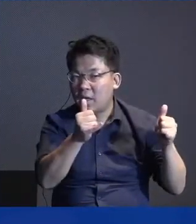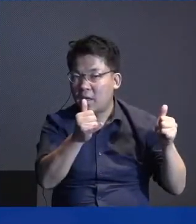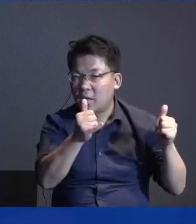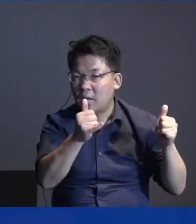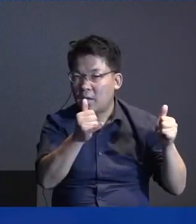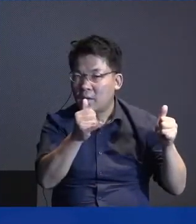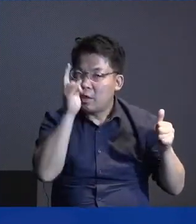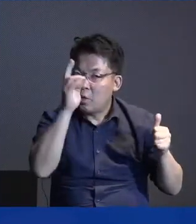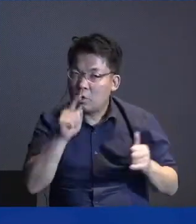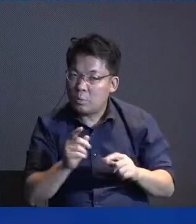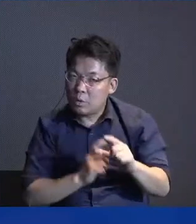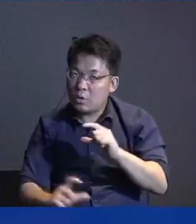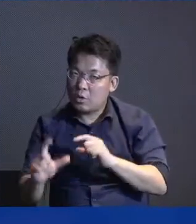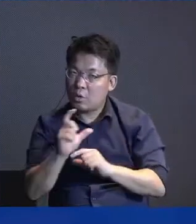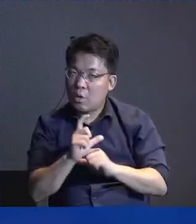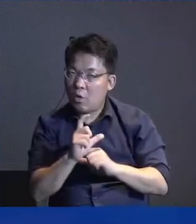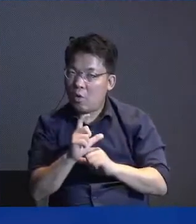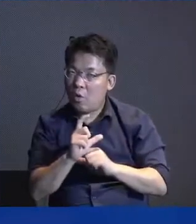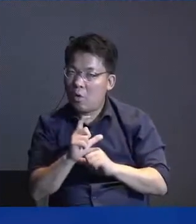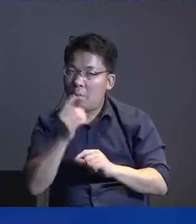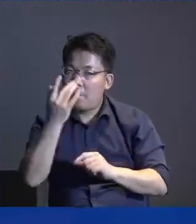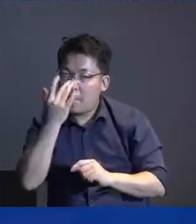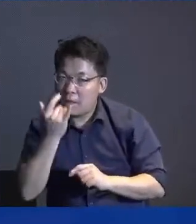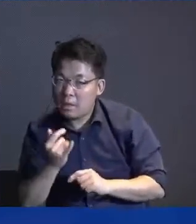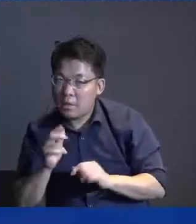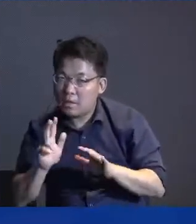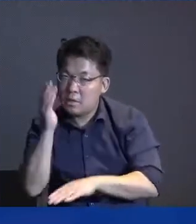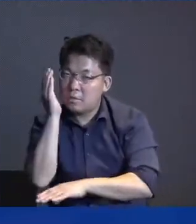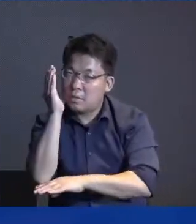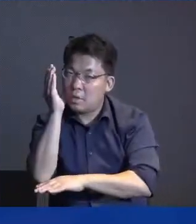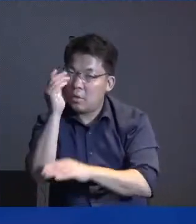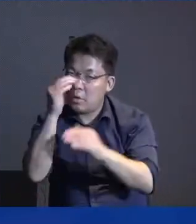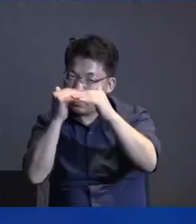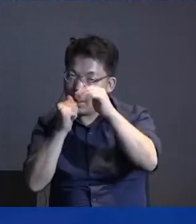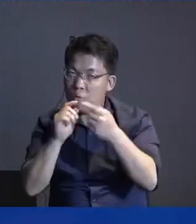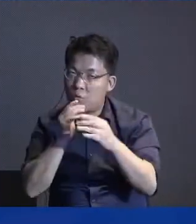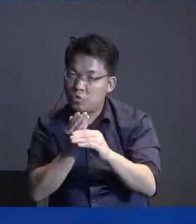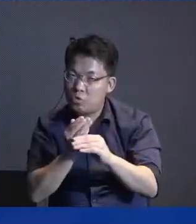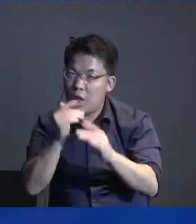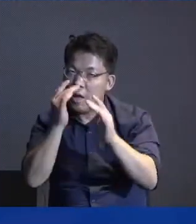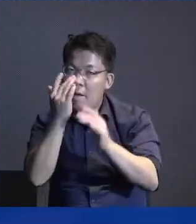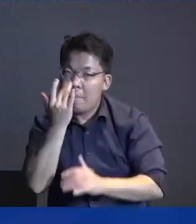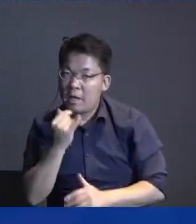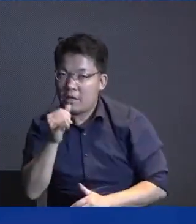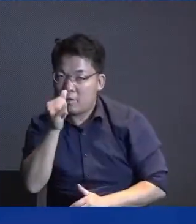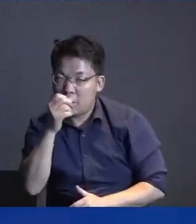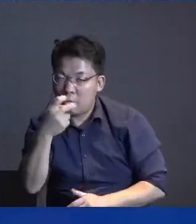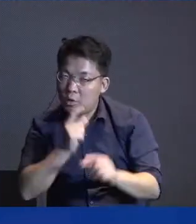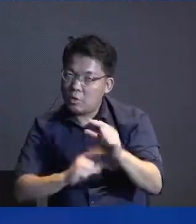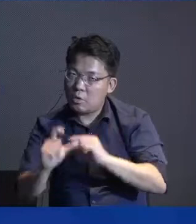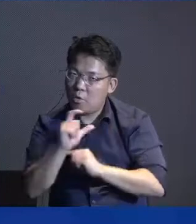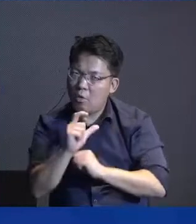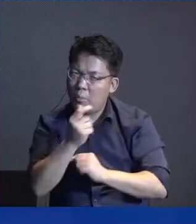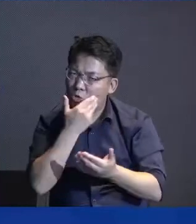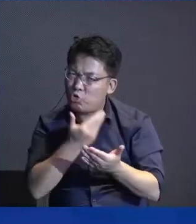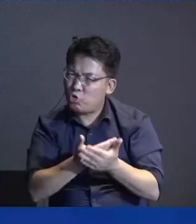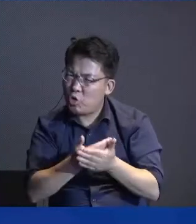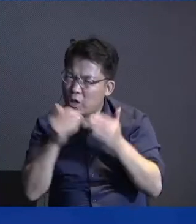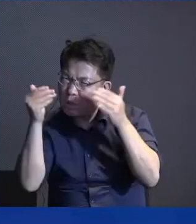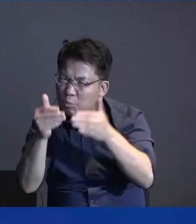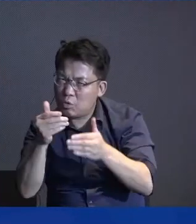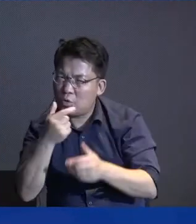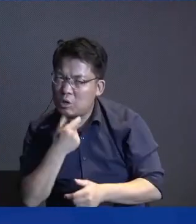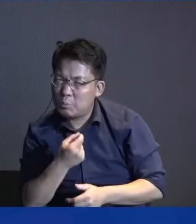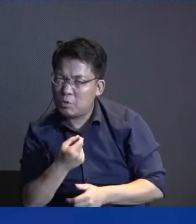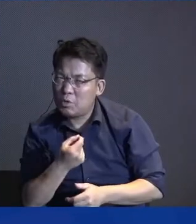you like to go first this time? Well, yes, I think I already did in